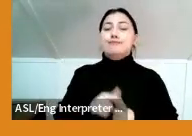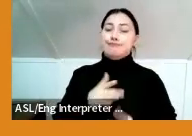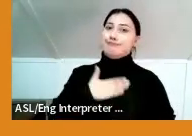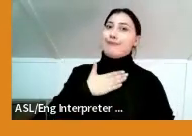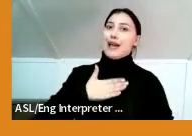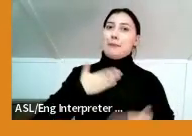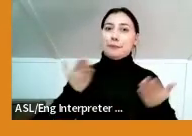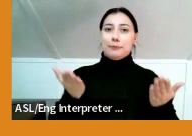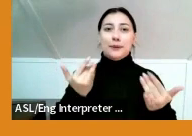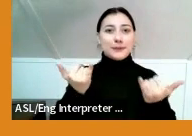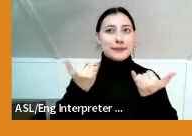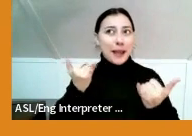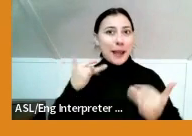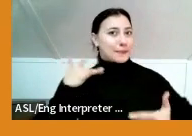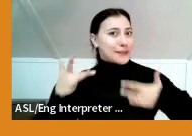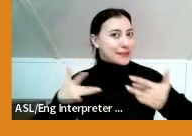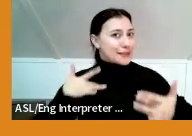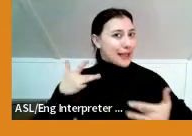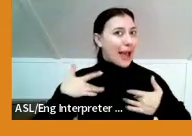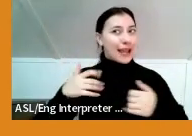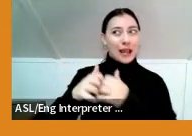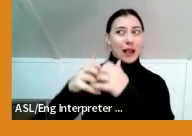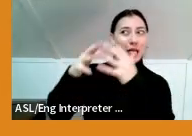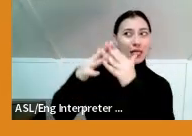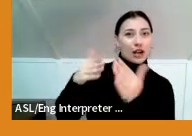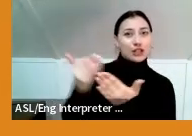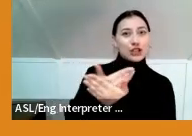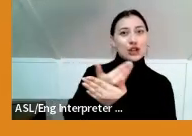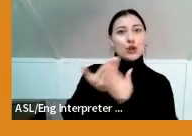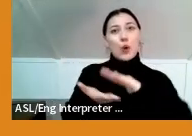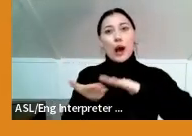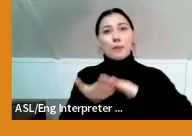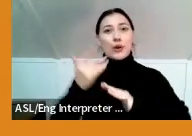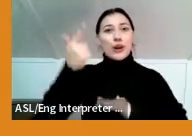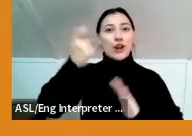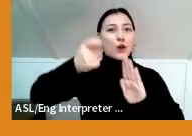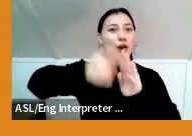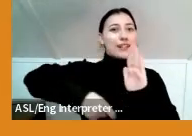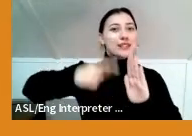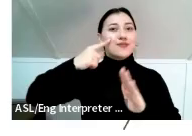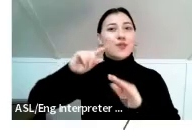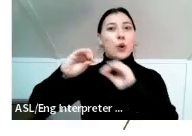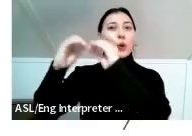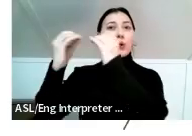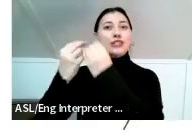and excited about the launch of our new Operating Grants for Organizations program.